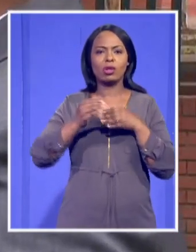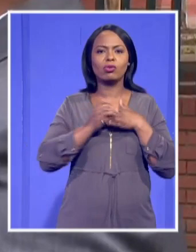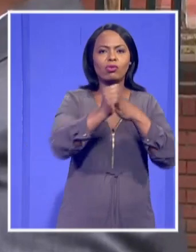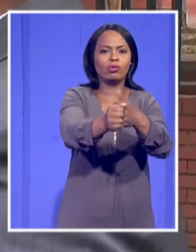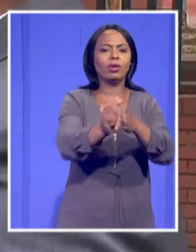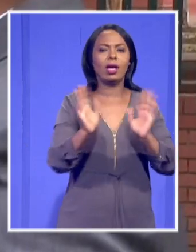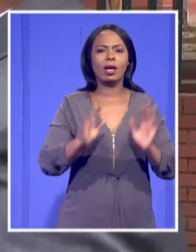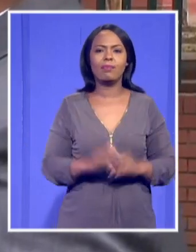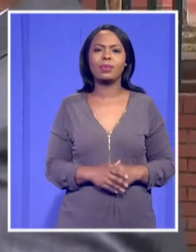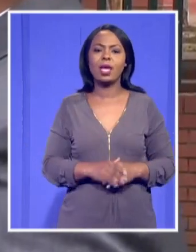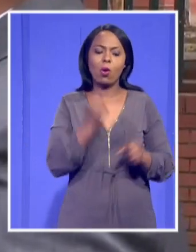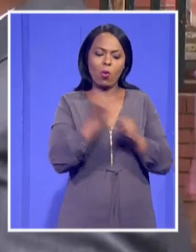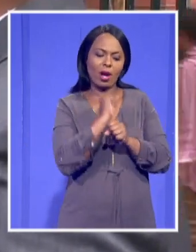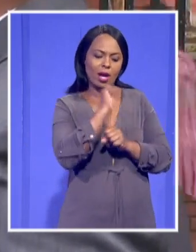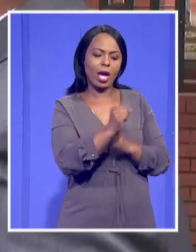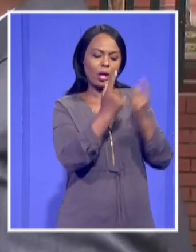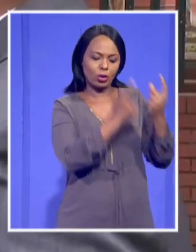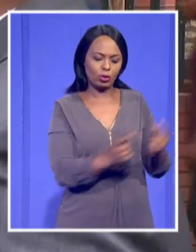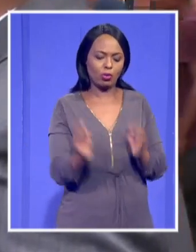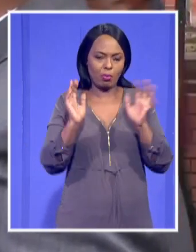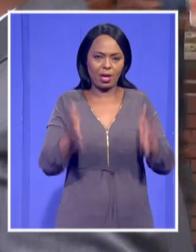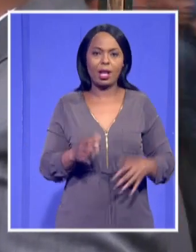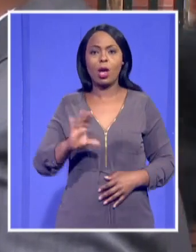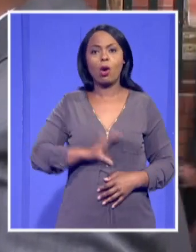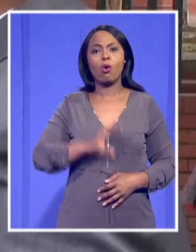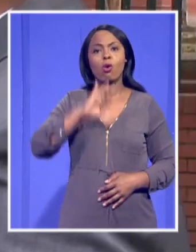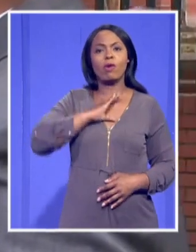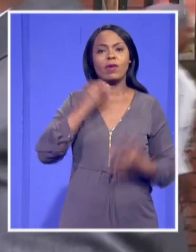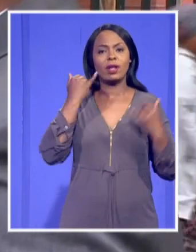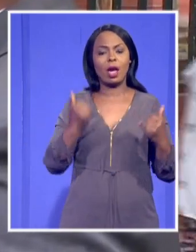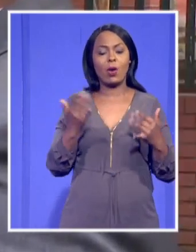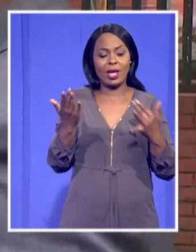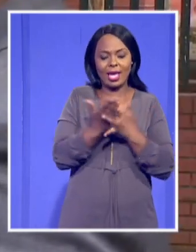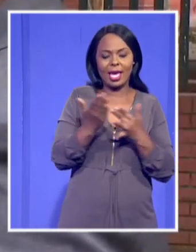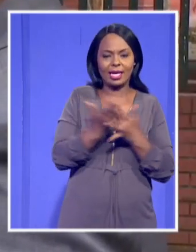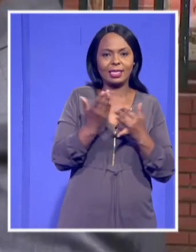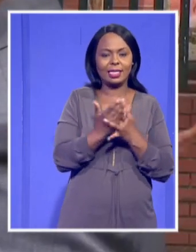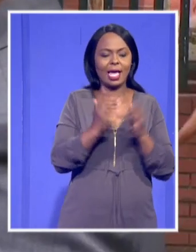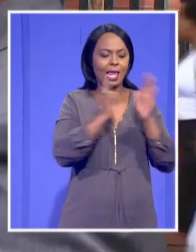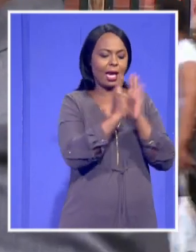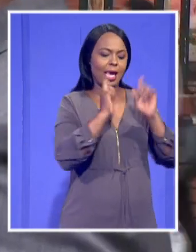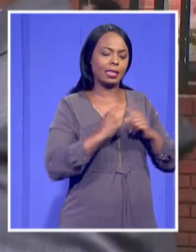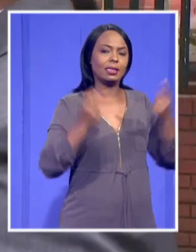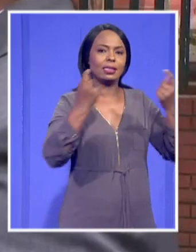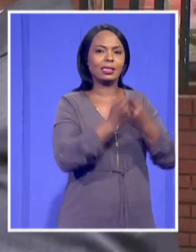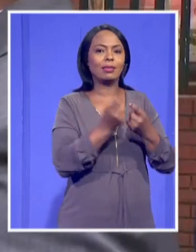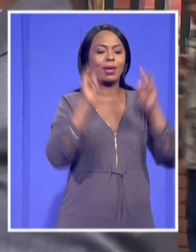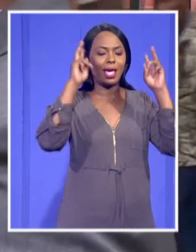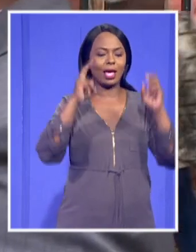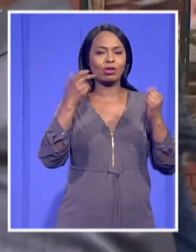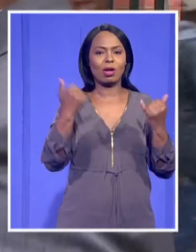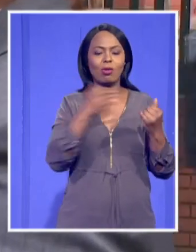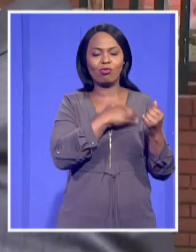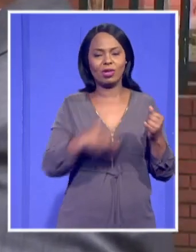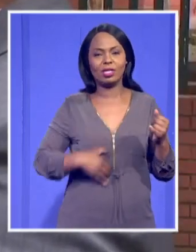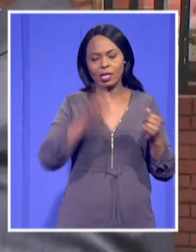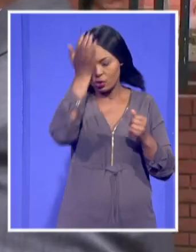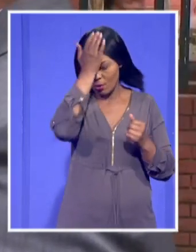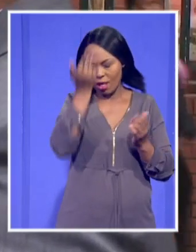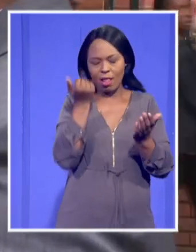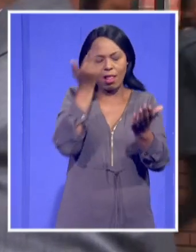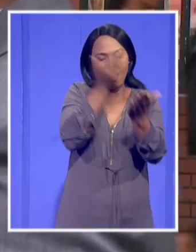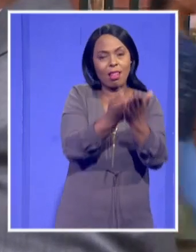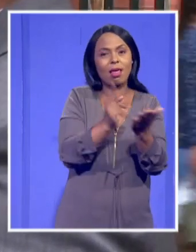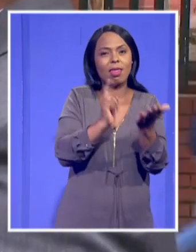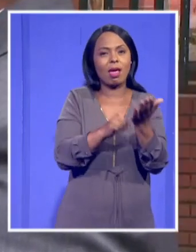do its work, and we're very confident that the case that the legal team of His Excellency President Zuma have put in front of the Constitutional Court